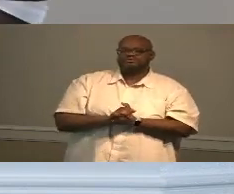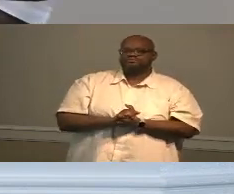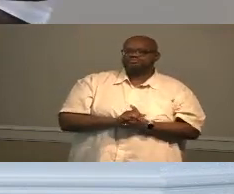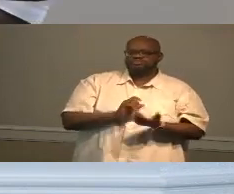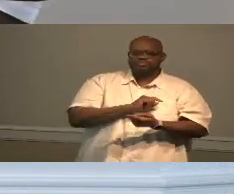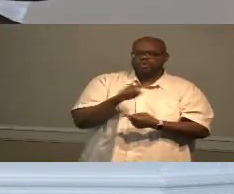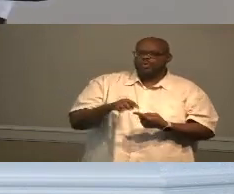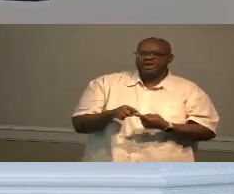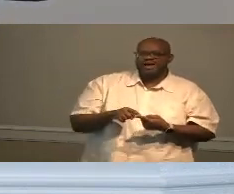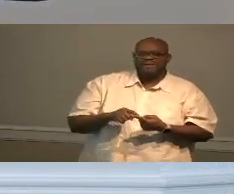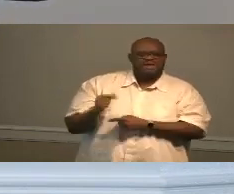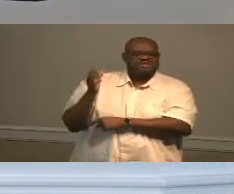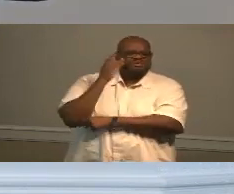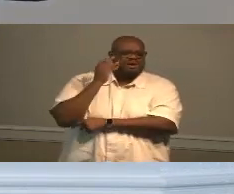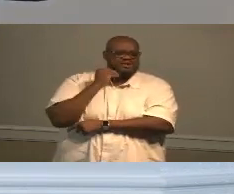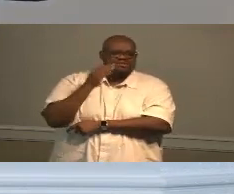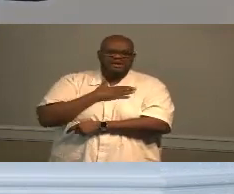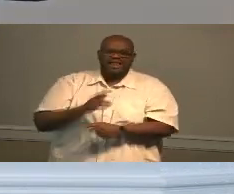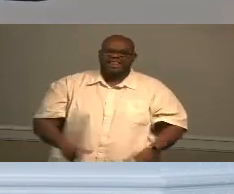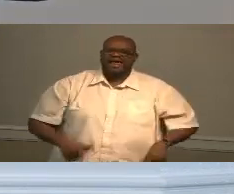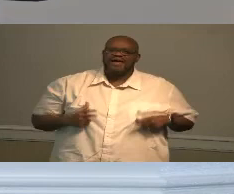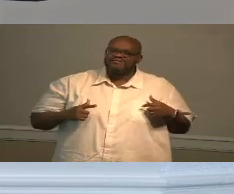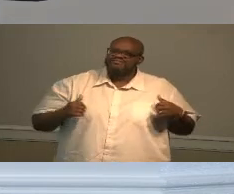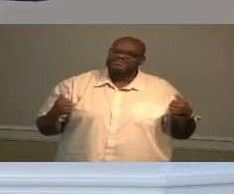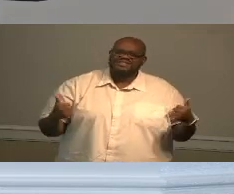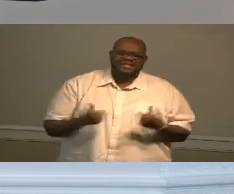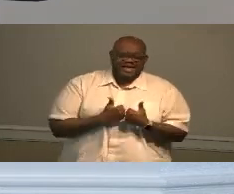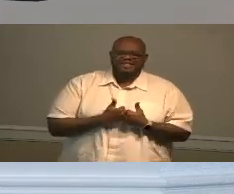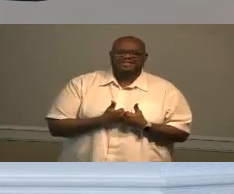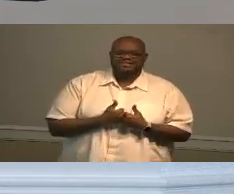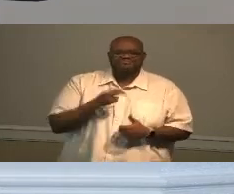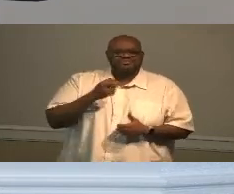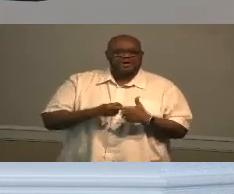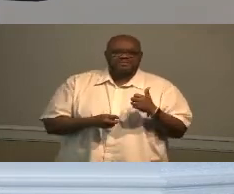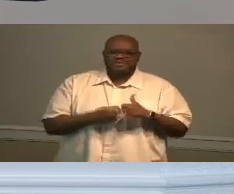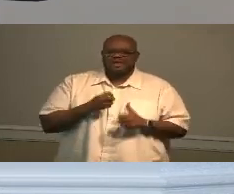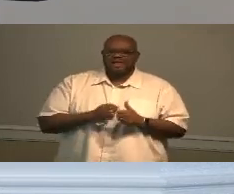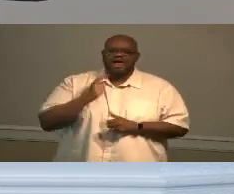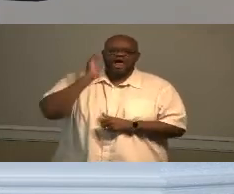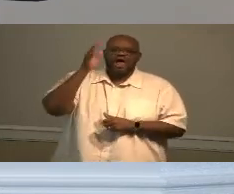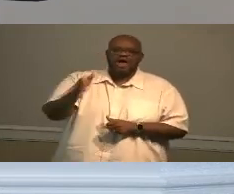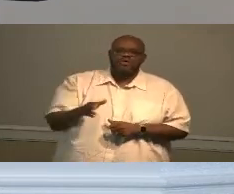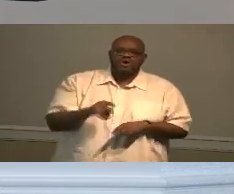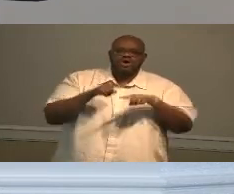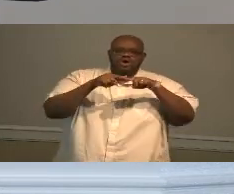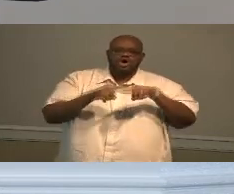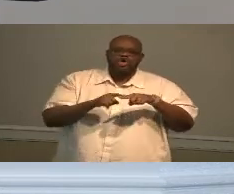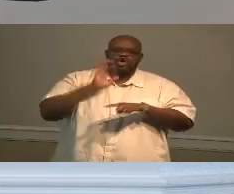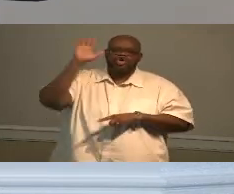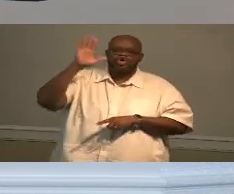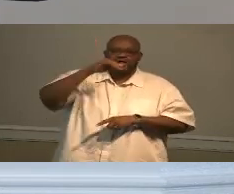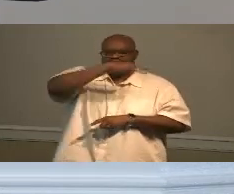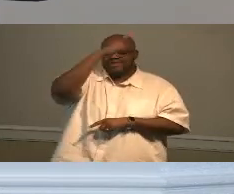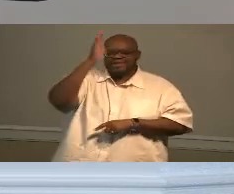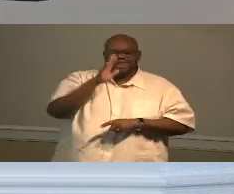I'm dealing with in my life challenging circumstances, I'm going to hold to your unchanging hand.